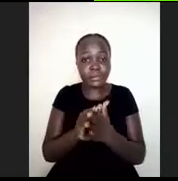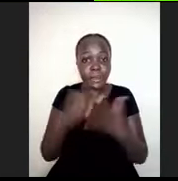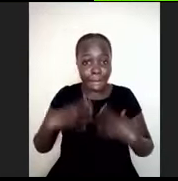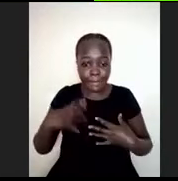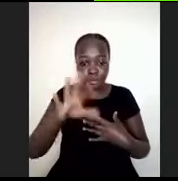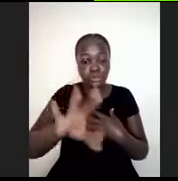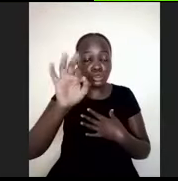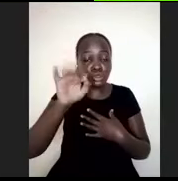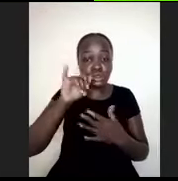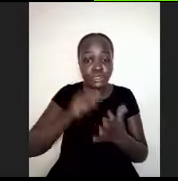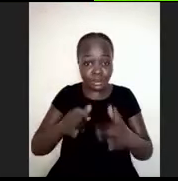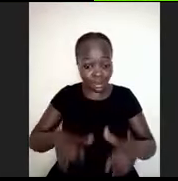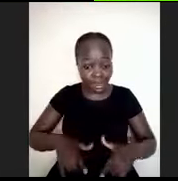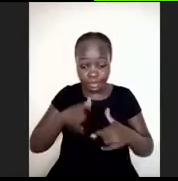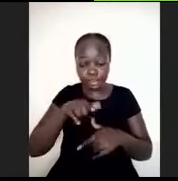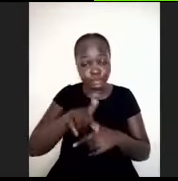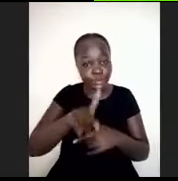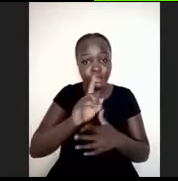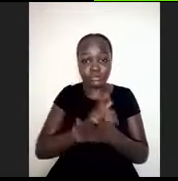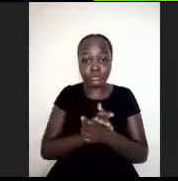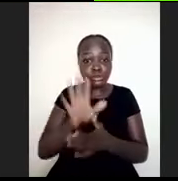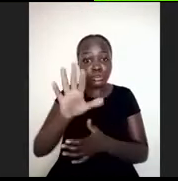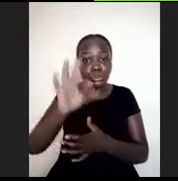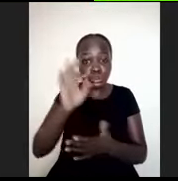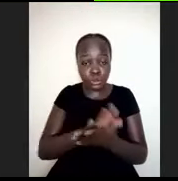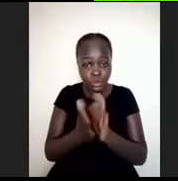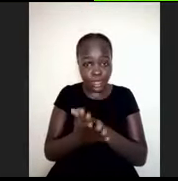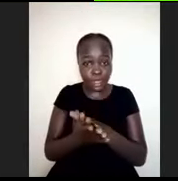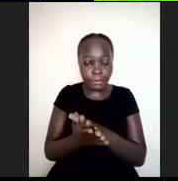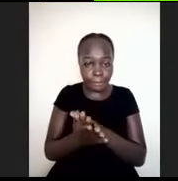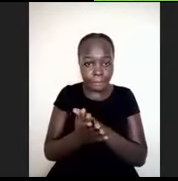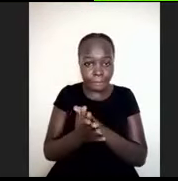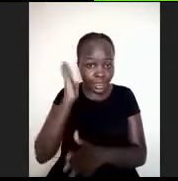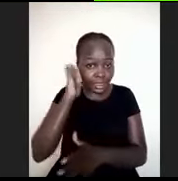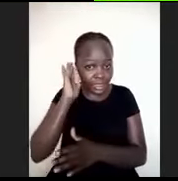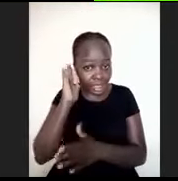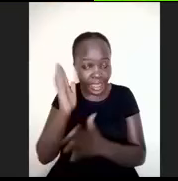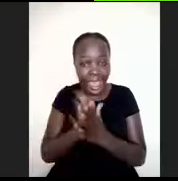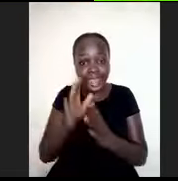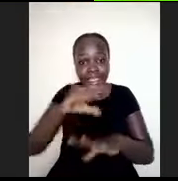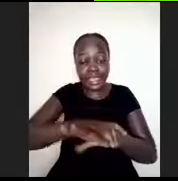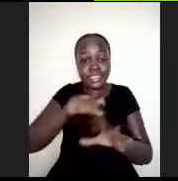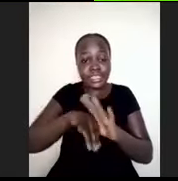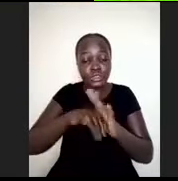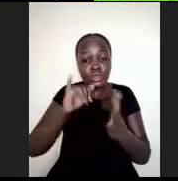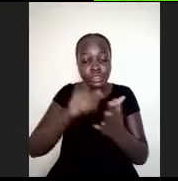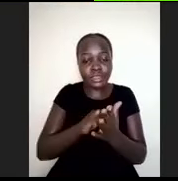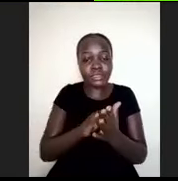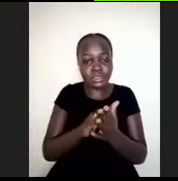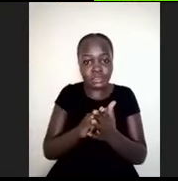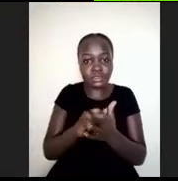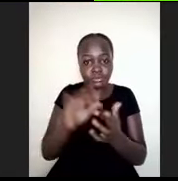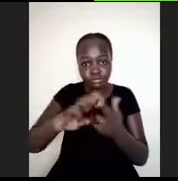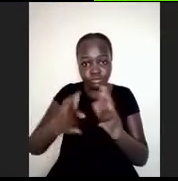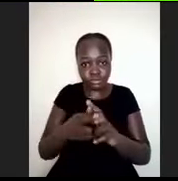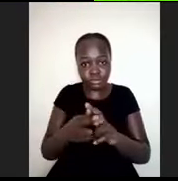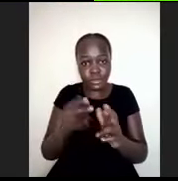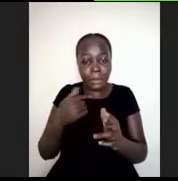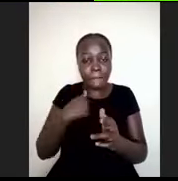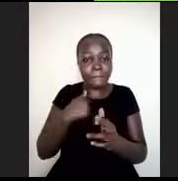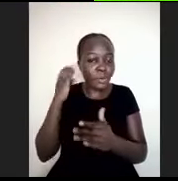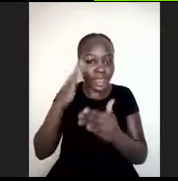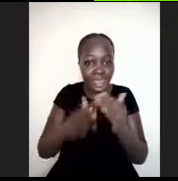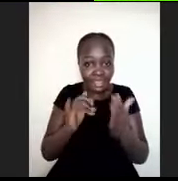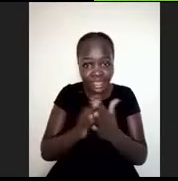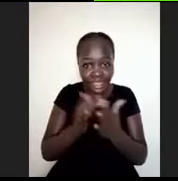They choose it. They choose to become. They choose to get into that kind of community. So I'm going to end it here so that we